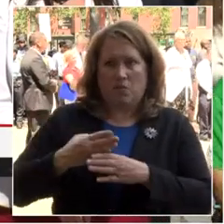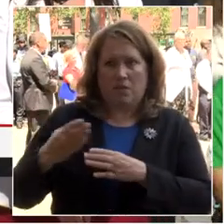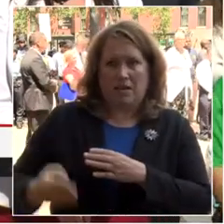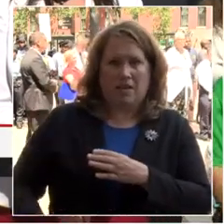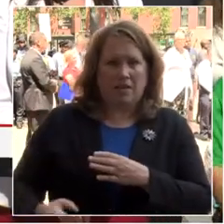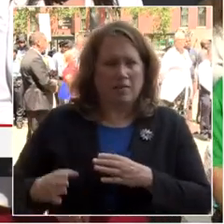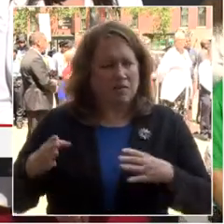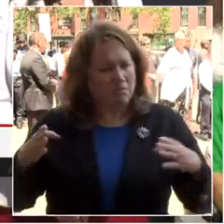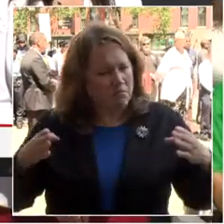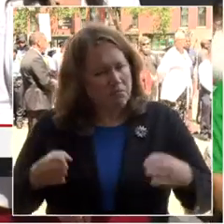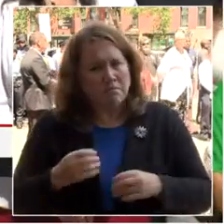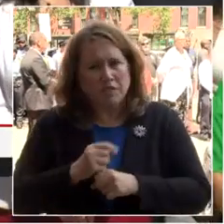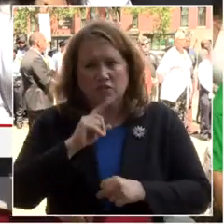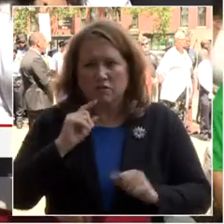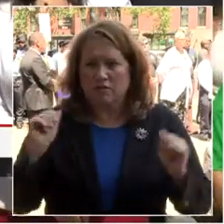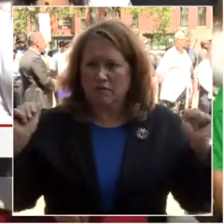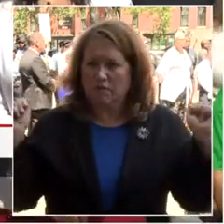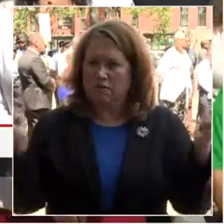Yes,